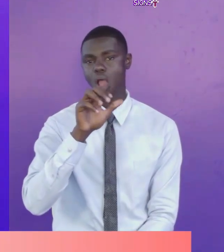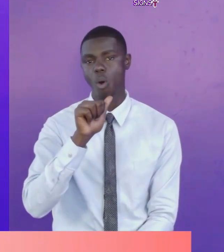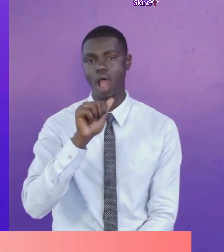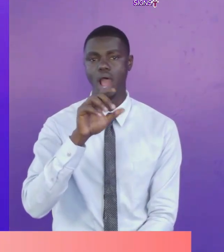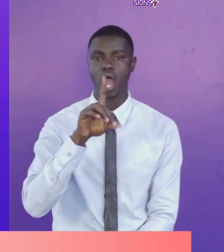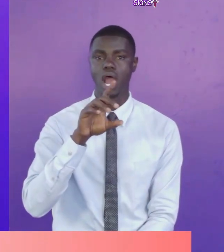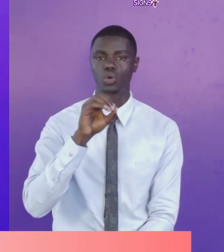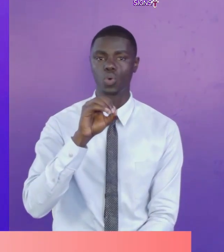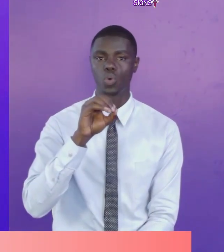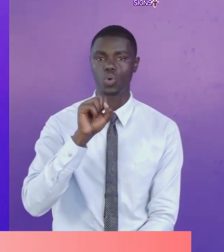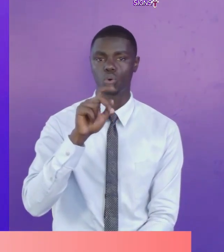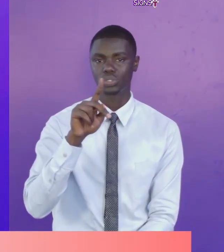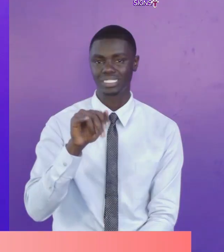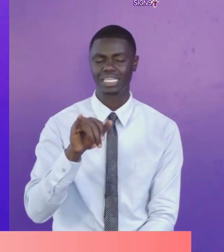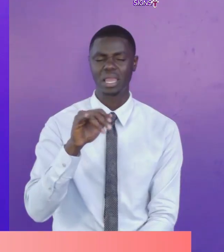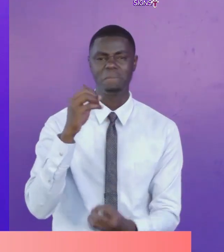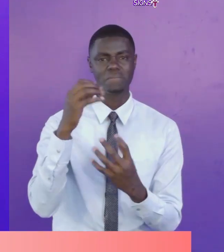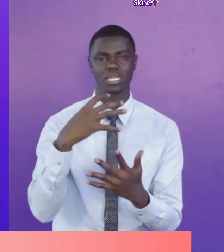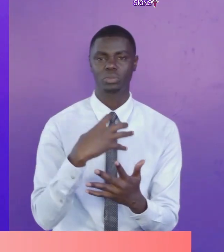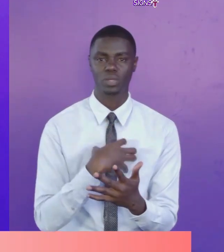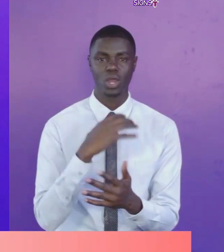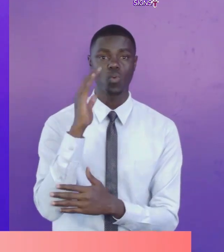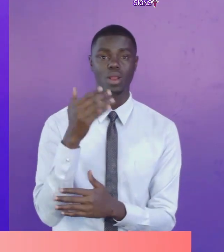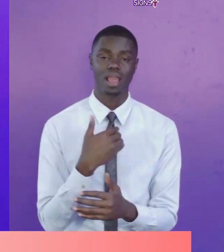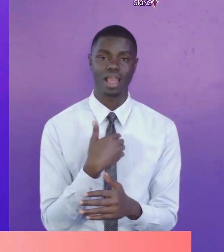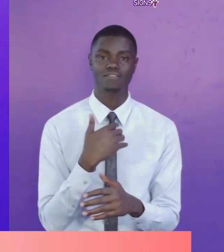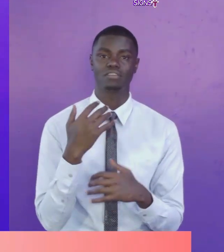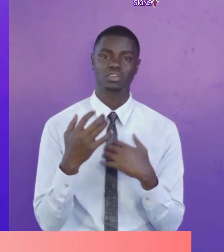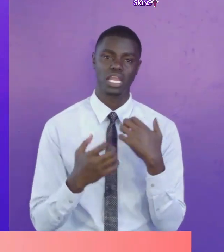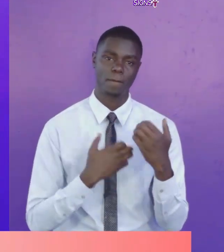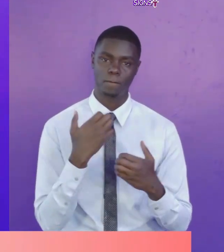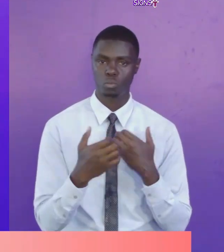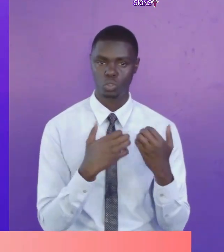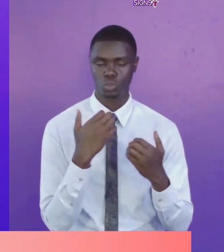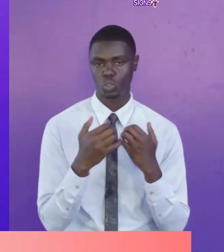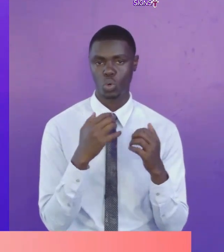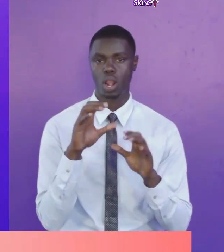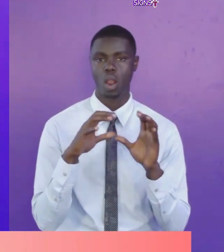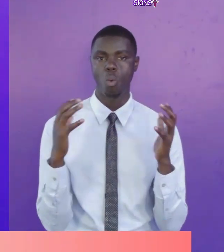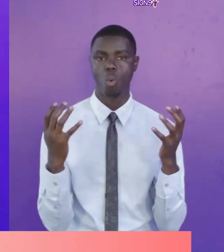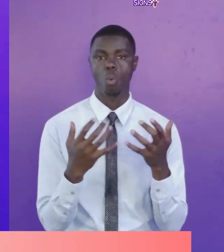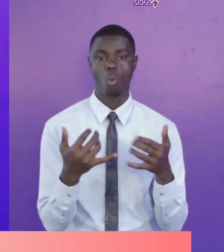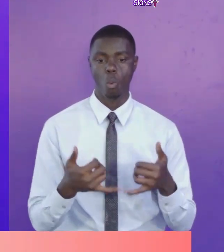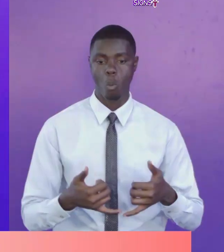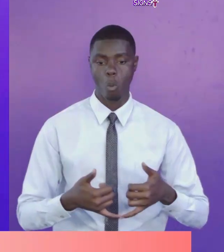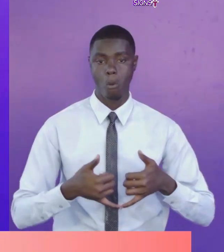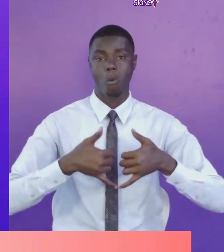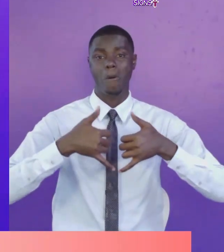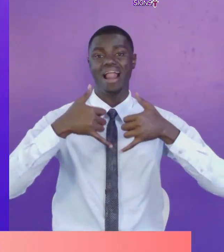will be an emotional World Cup. moment. And